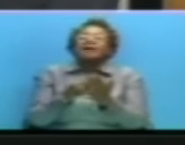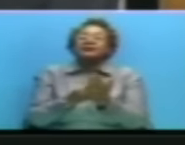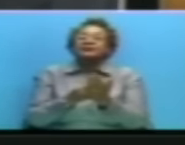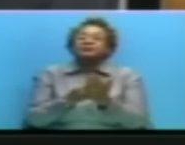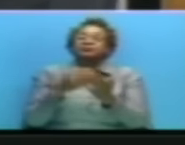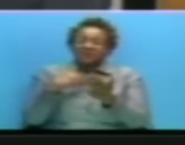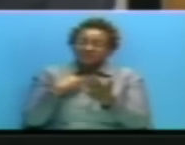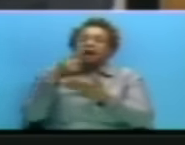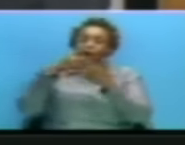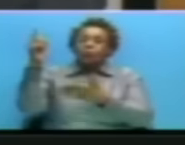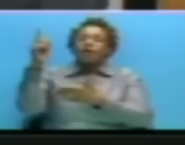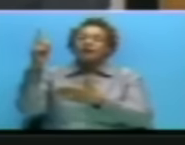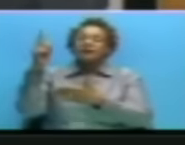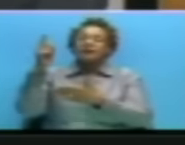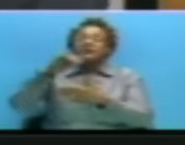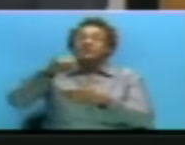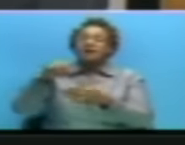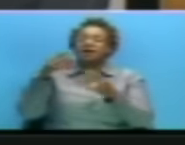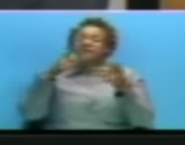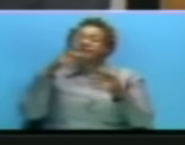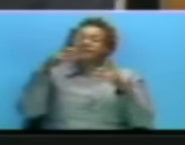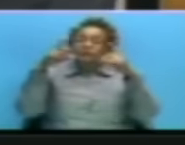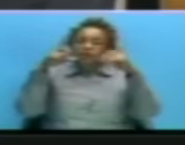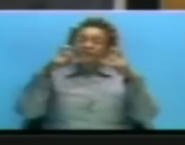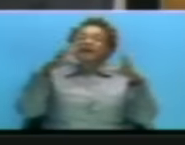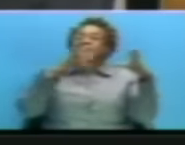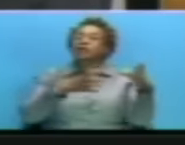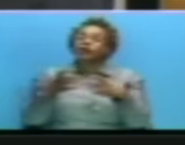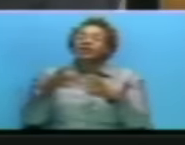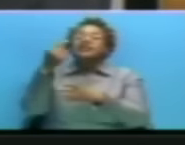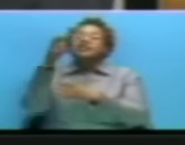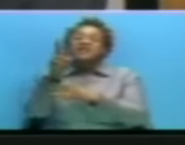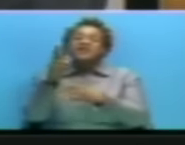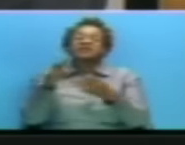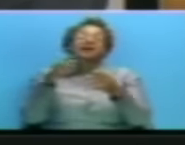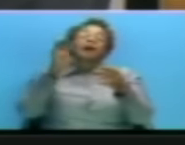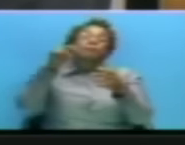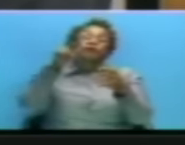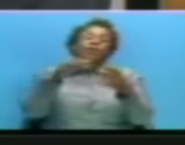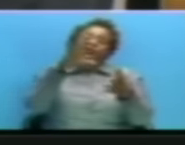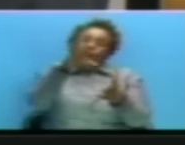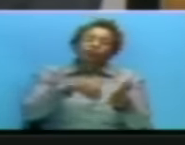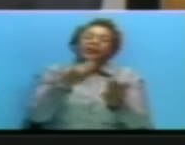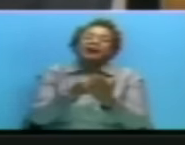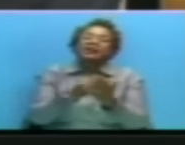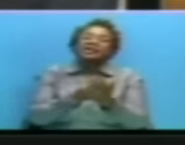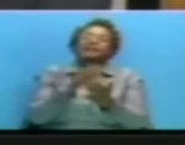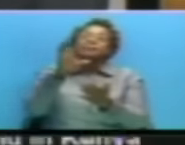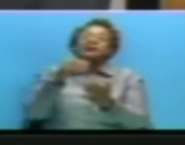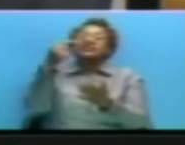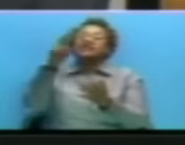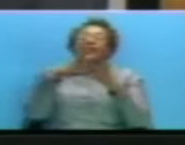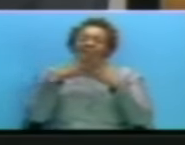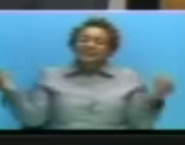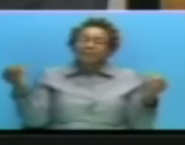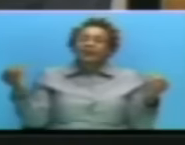won the Journalist of the Year Awards, the photography category. There were TVs. Ezekiel Mutua took the money, they took the TVs, and he disappeared. He